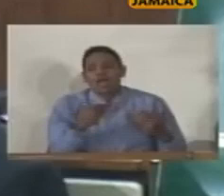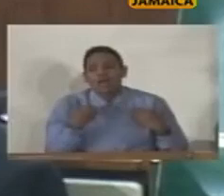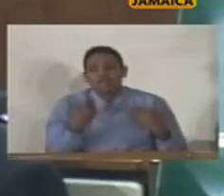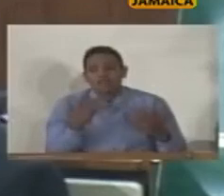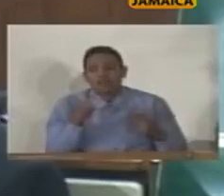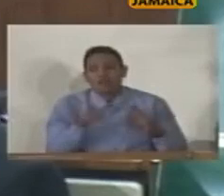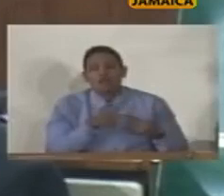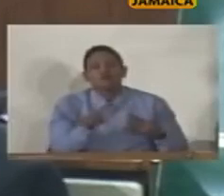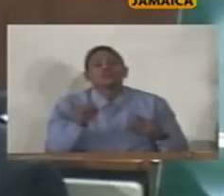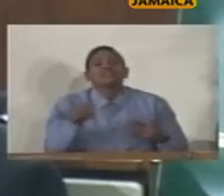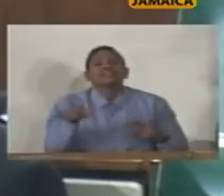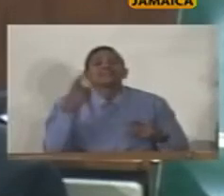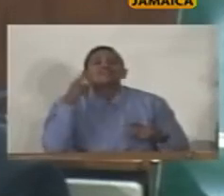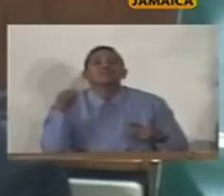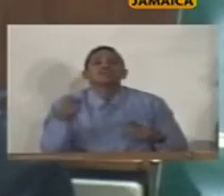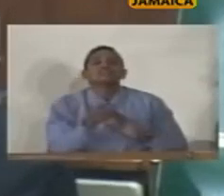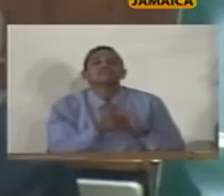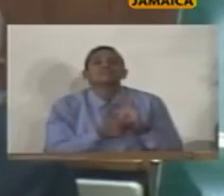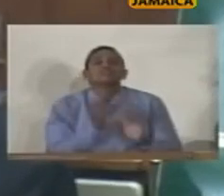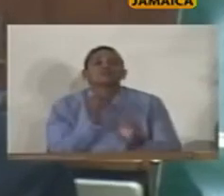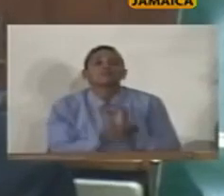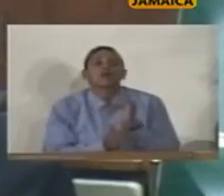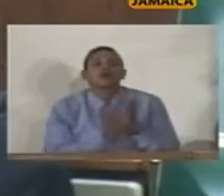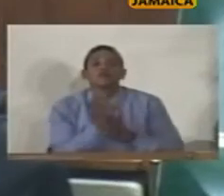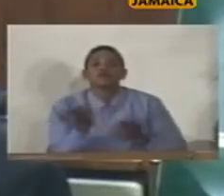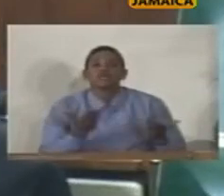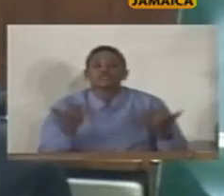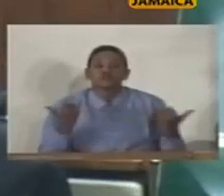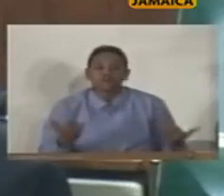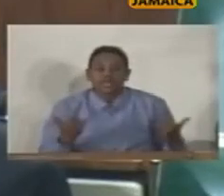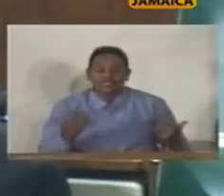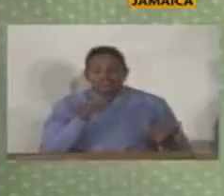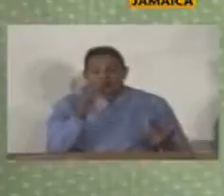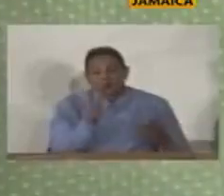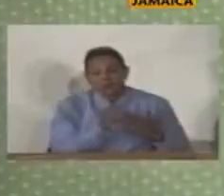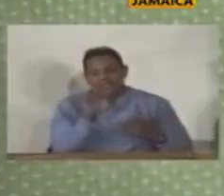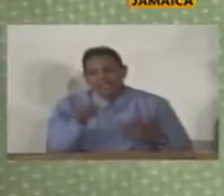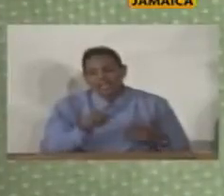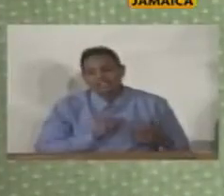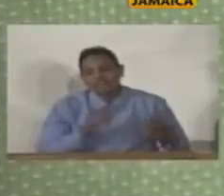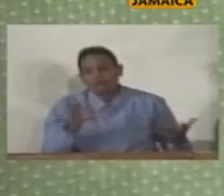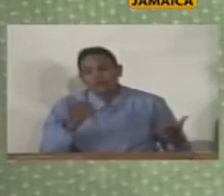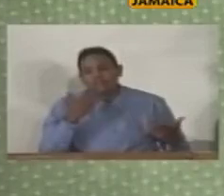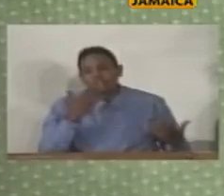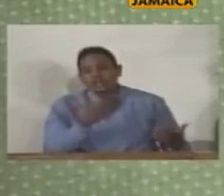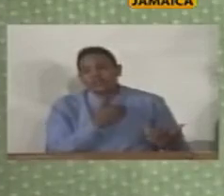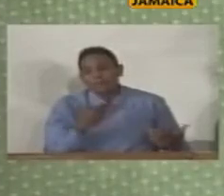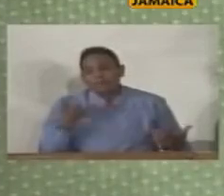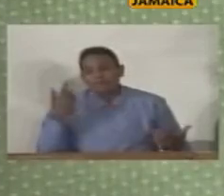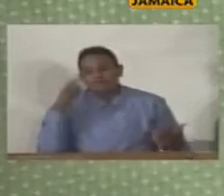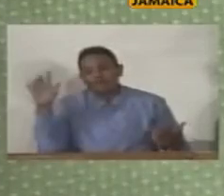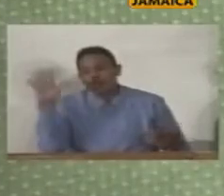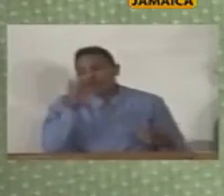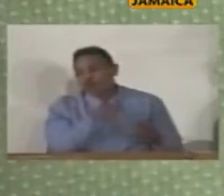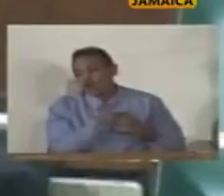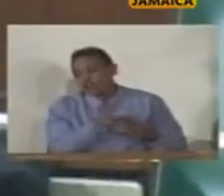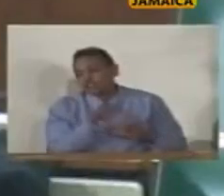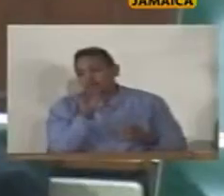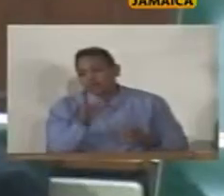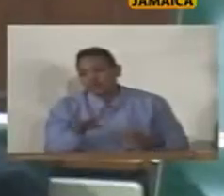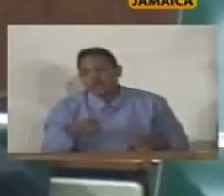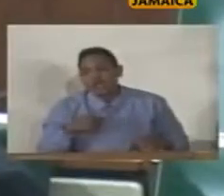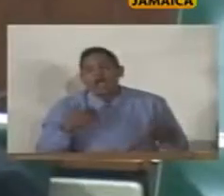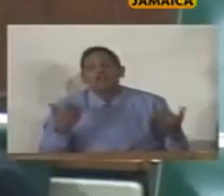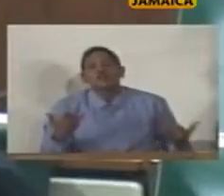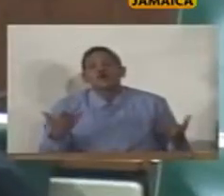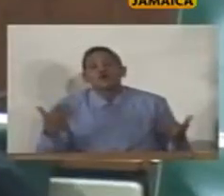about the need for this bill. And so, Mr. Speaker, with that, I want to thank the member for her contribution, and I